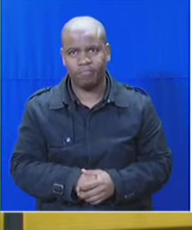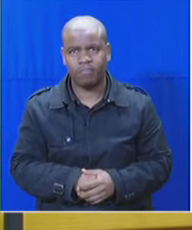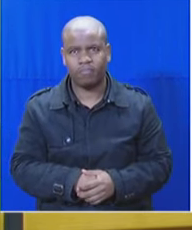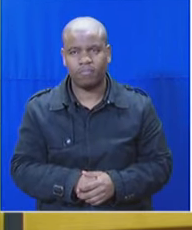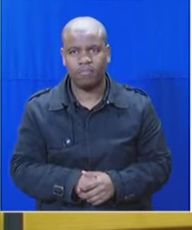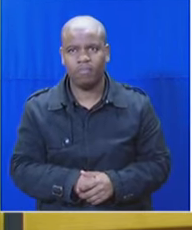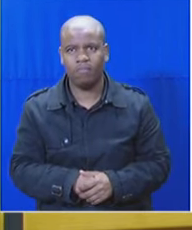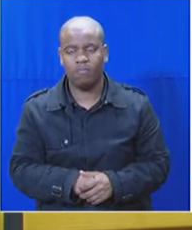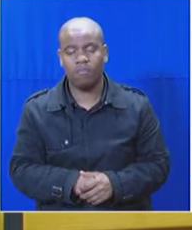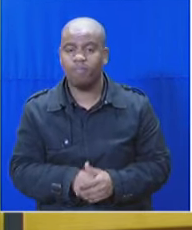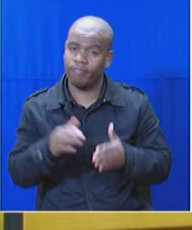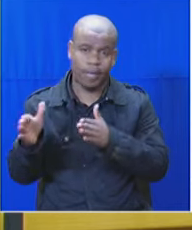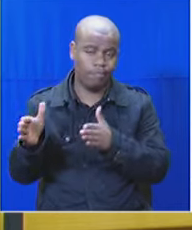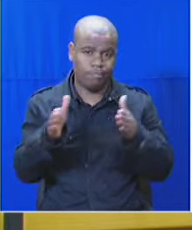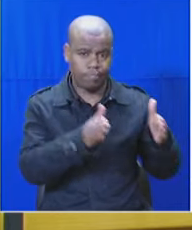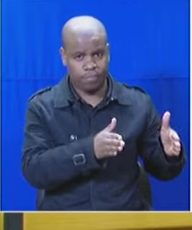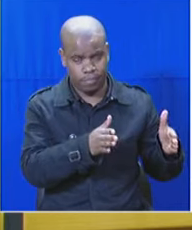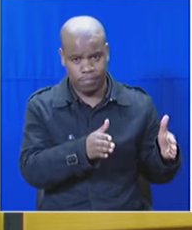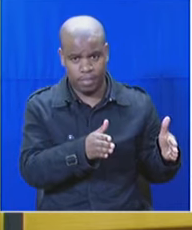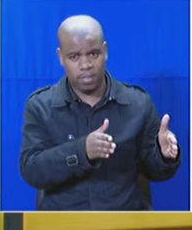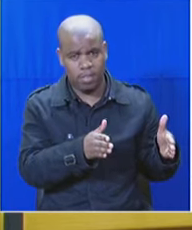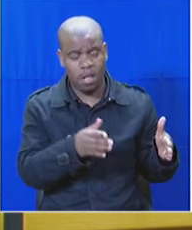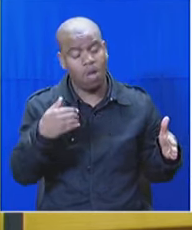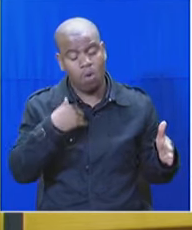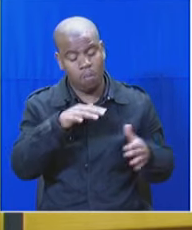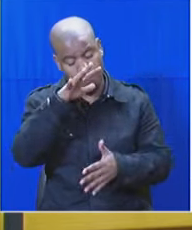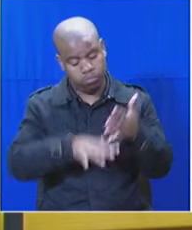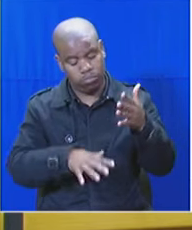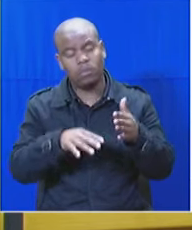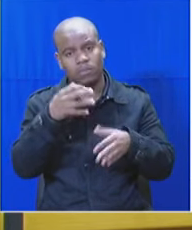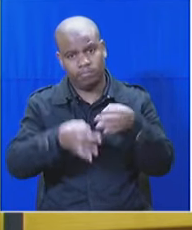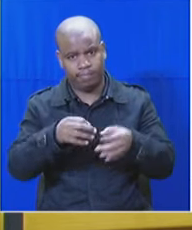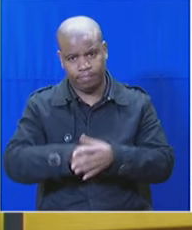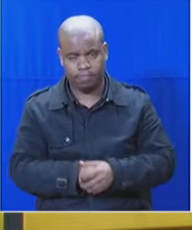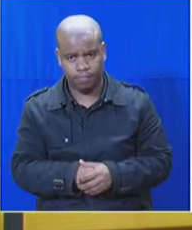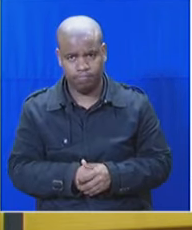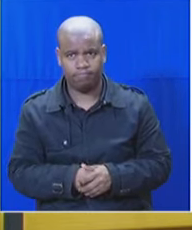I just want to go to that a little bit.